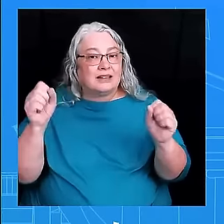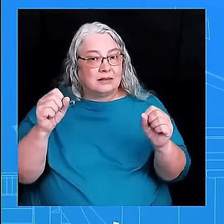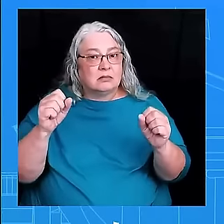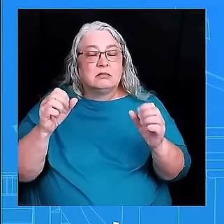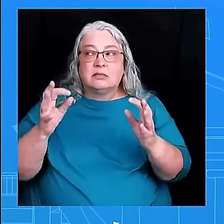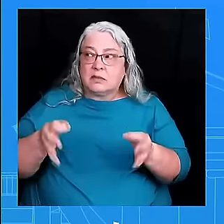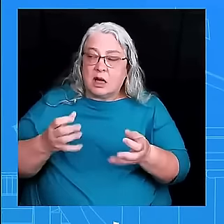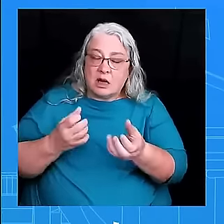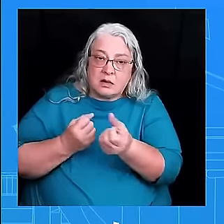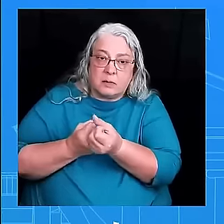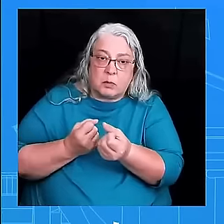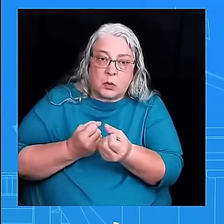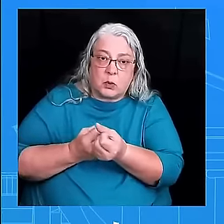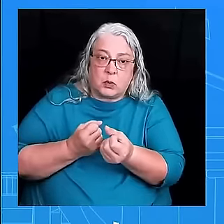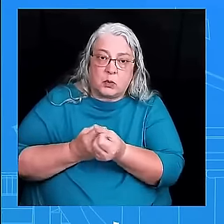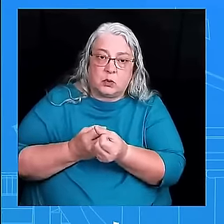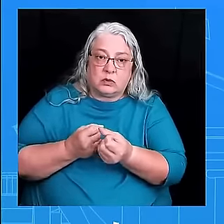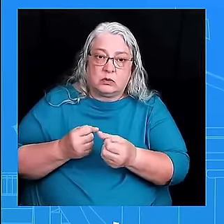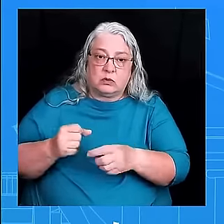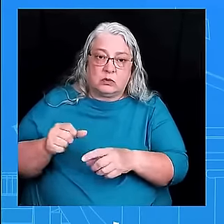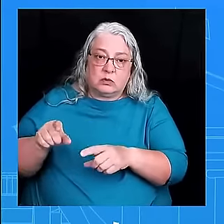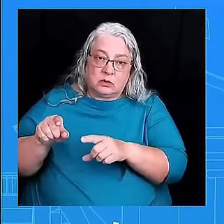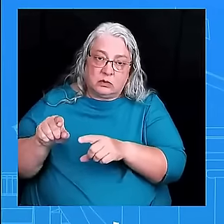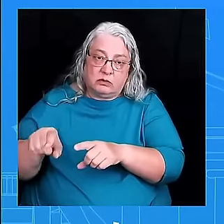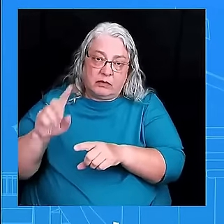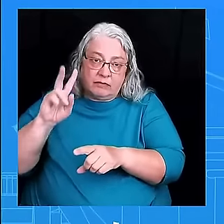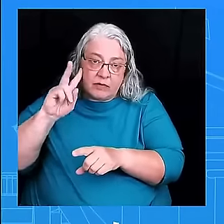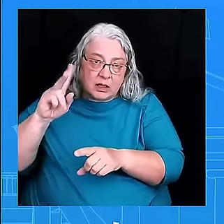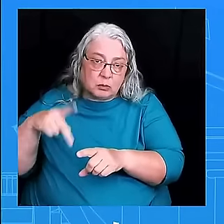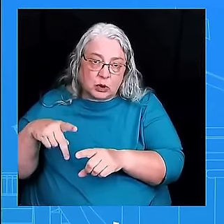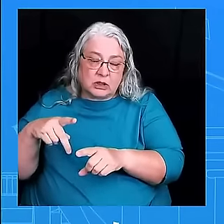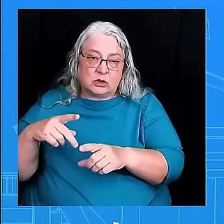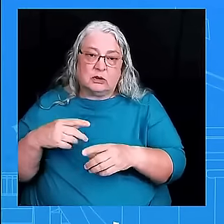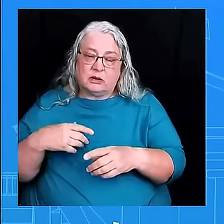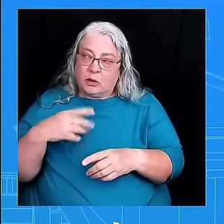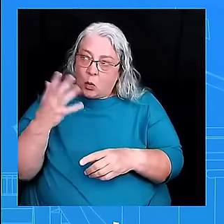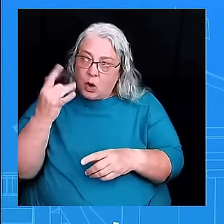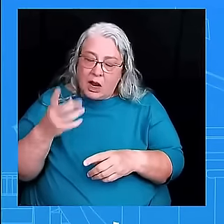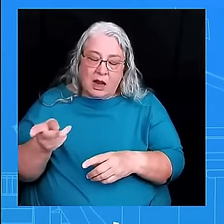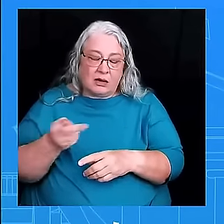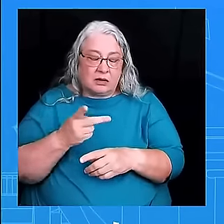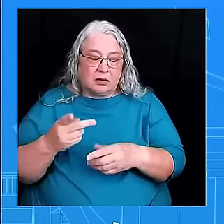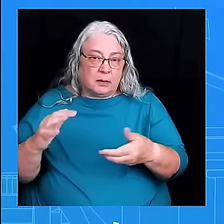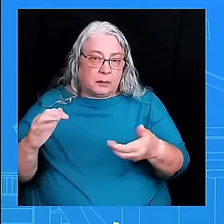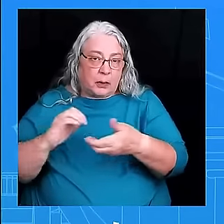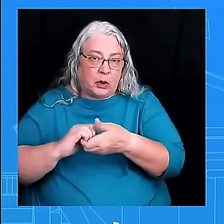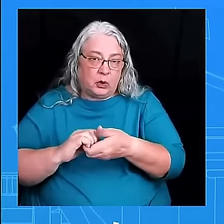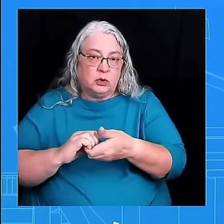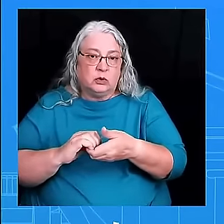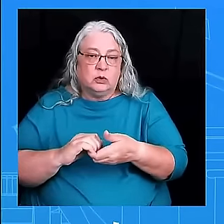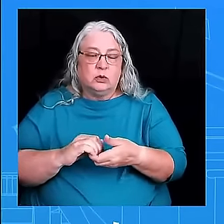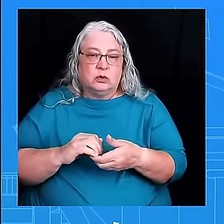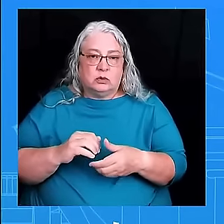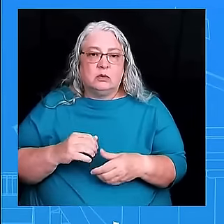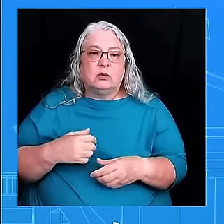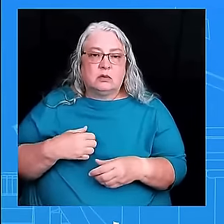also is doing her part in the next, being careful here, in the next